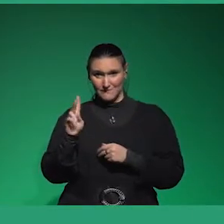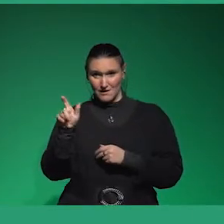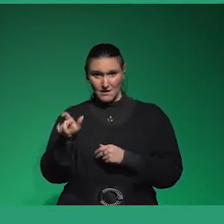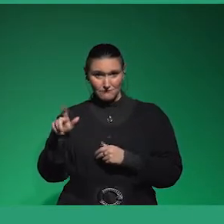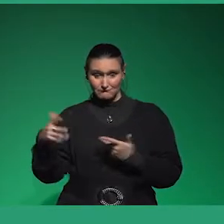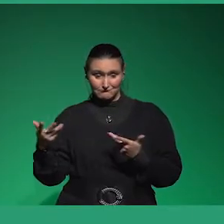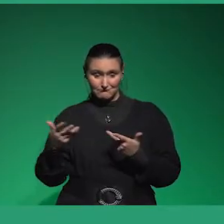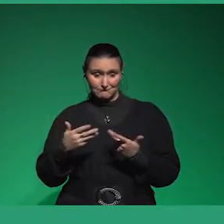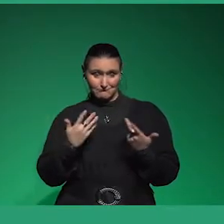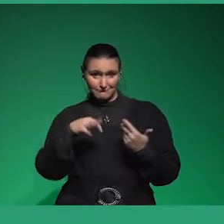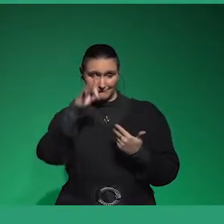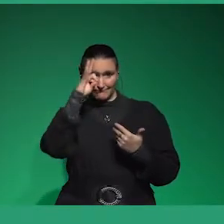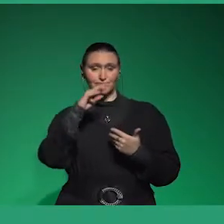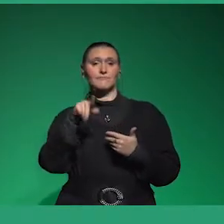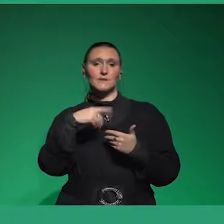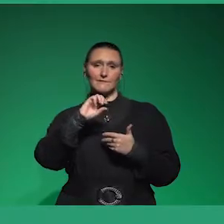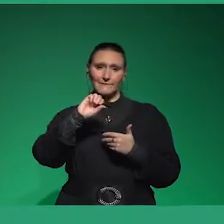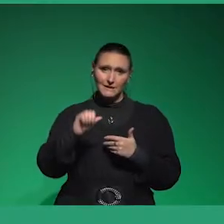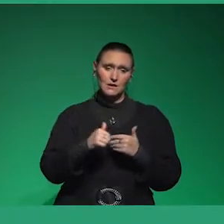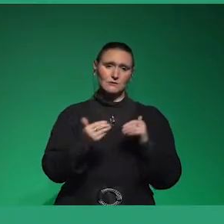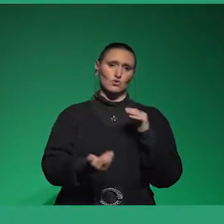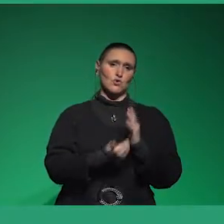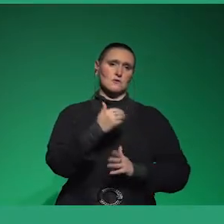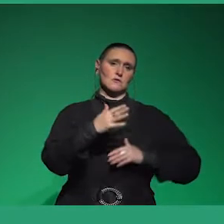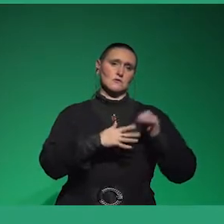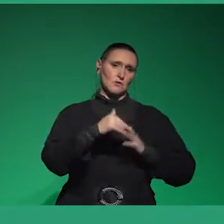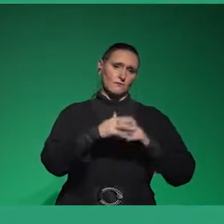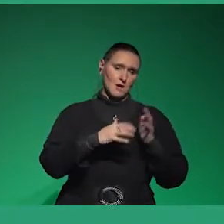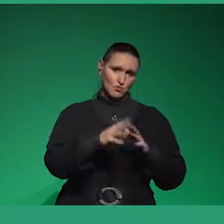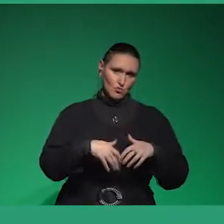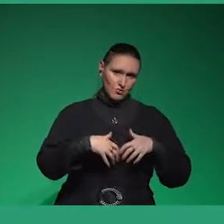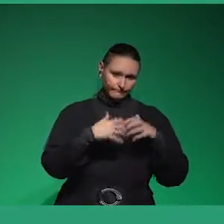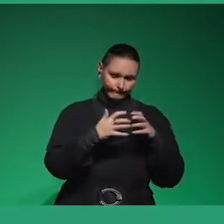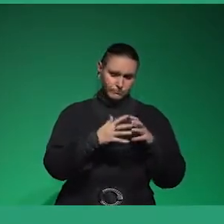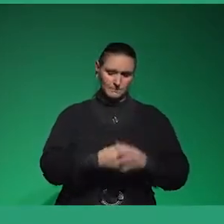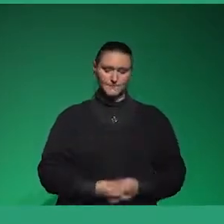Then we also use this term of ecotourism.